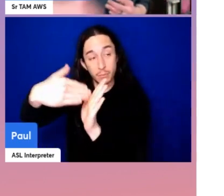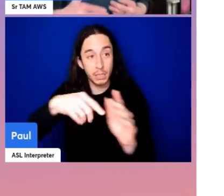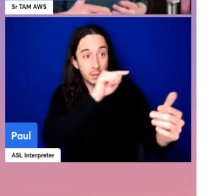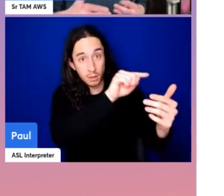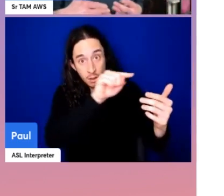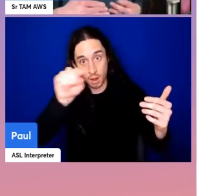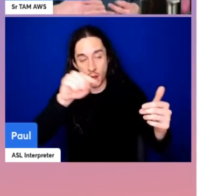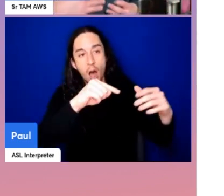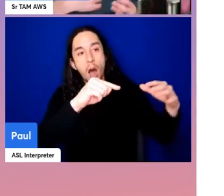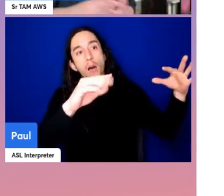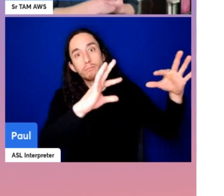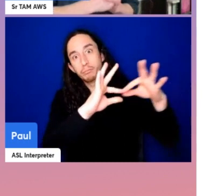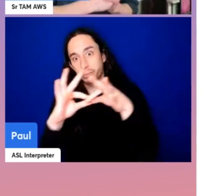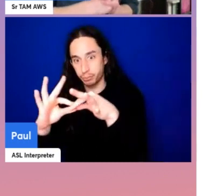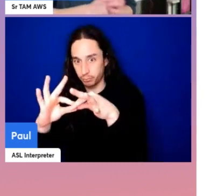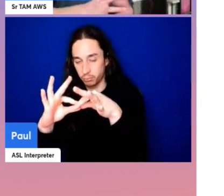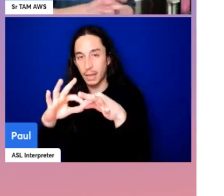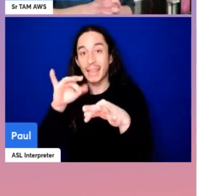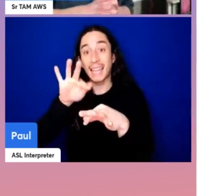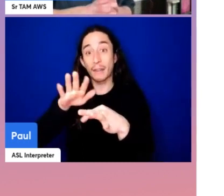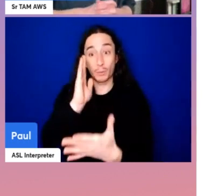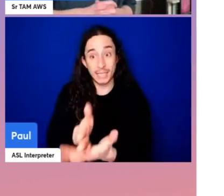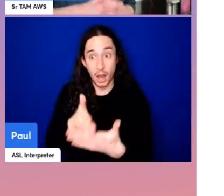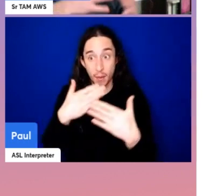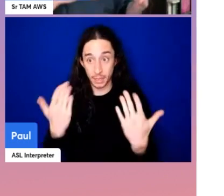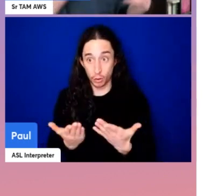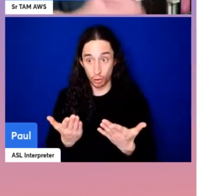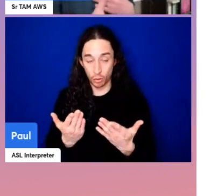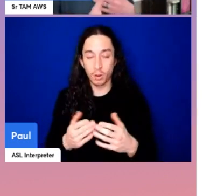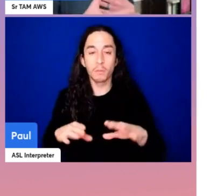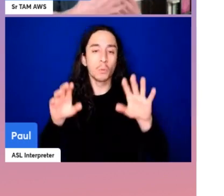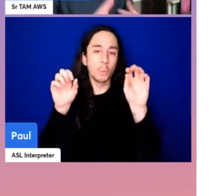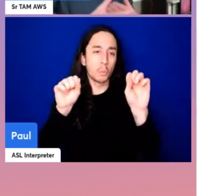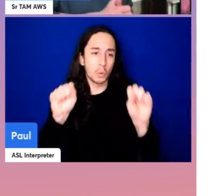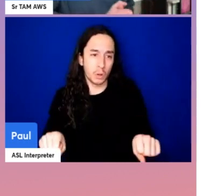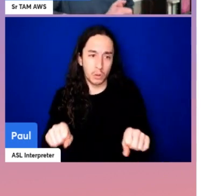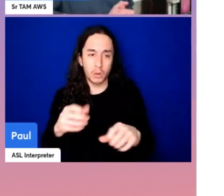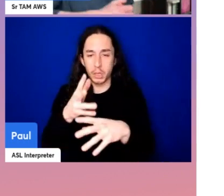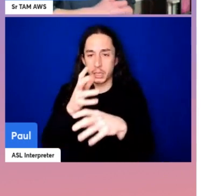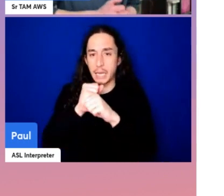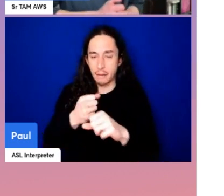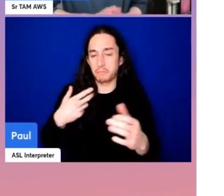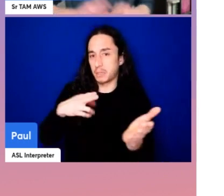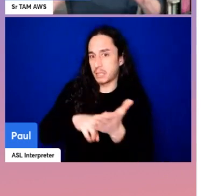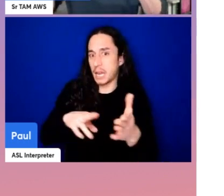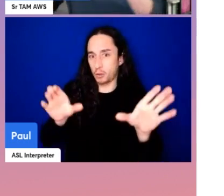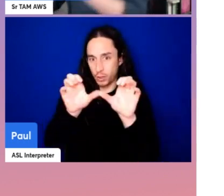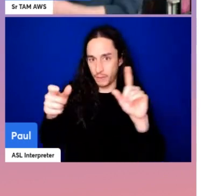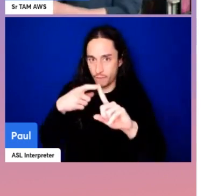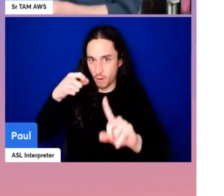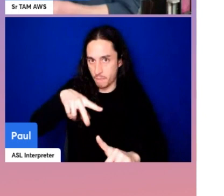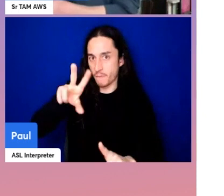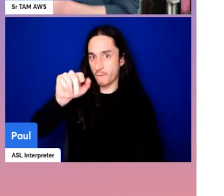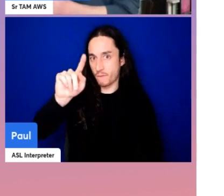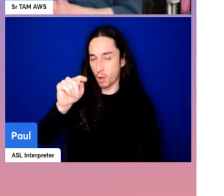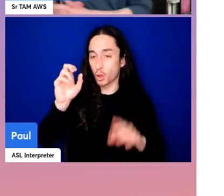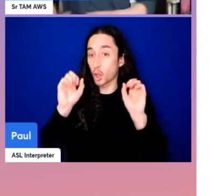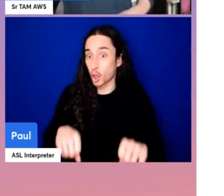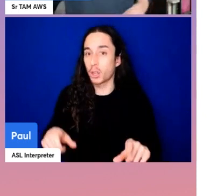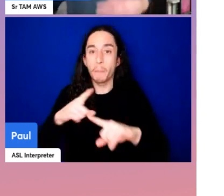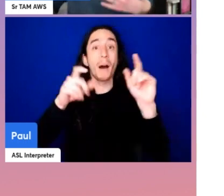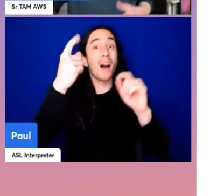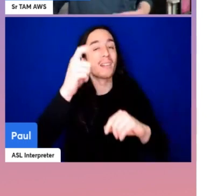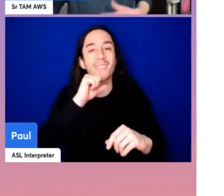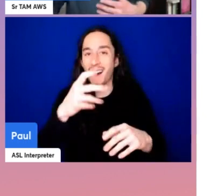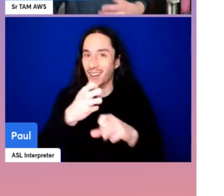were to stop here, we could get signed certificates from Vault. That wouldn't quite get us where we're